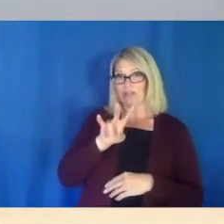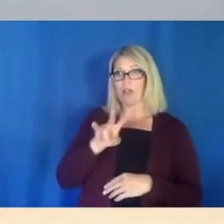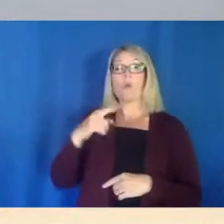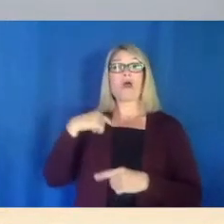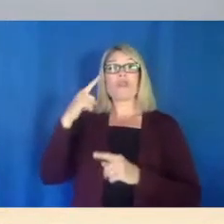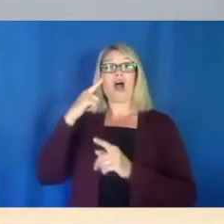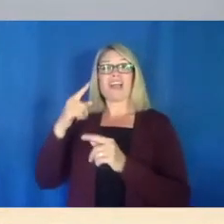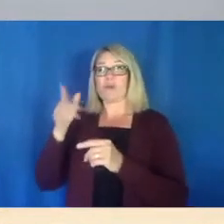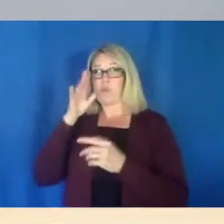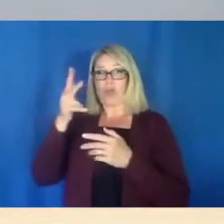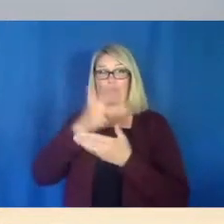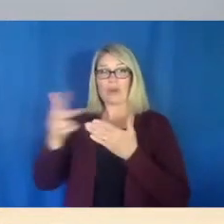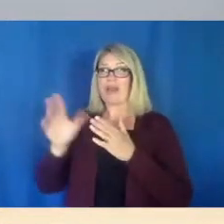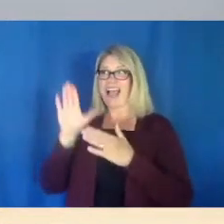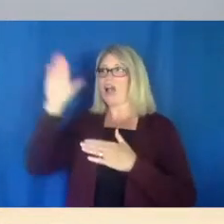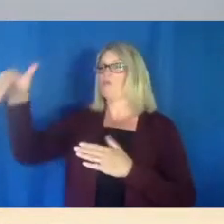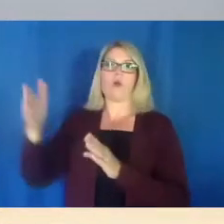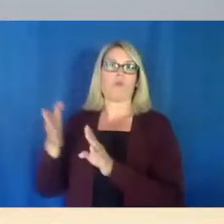planned.